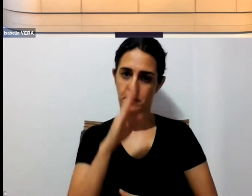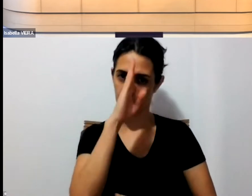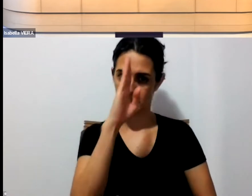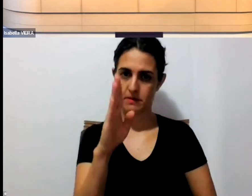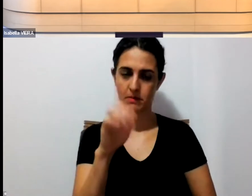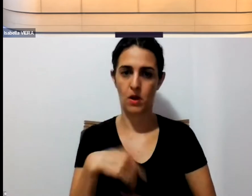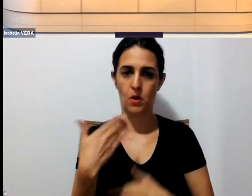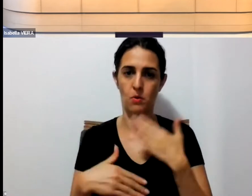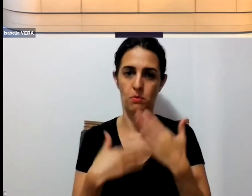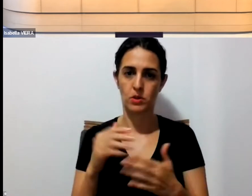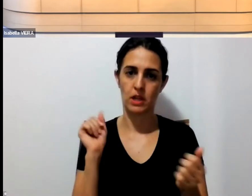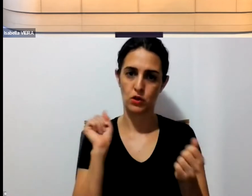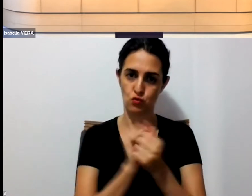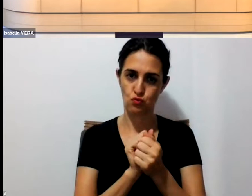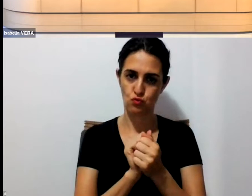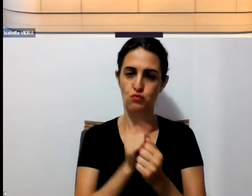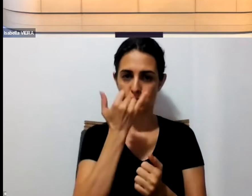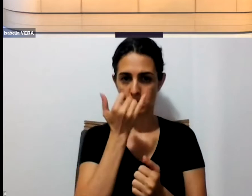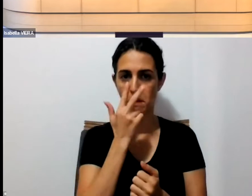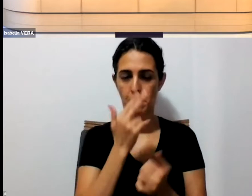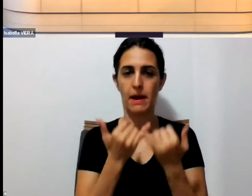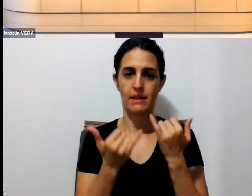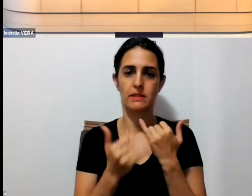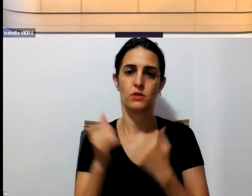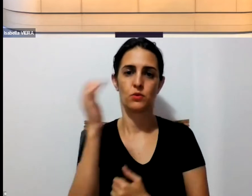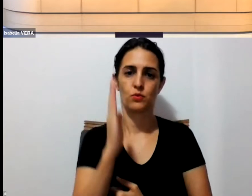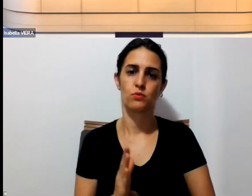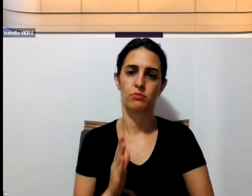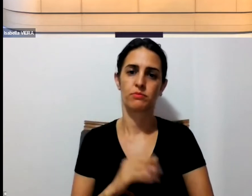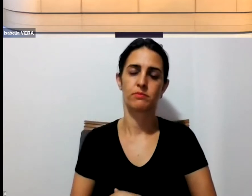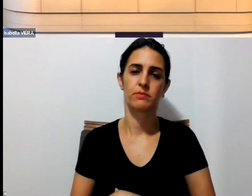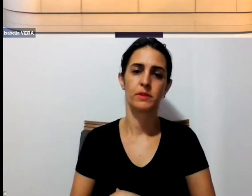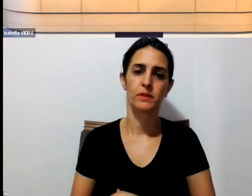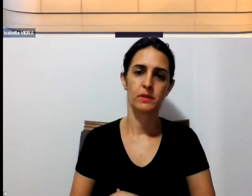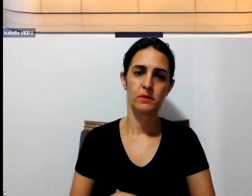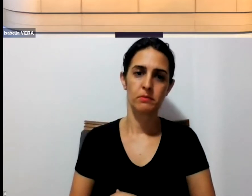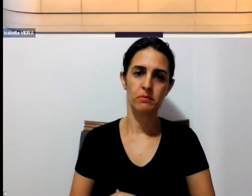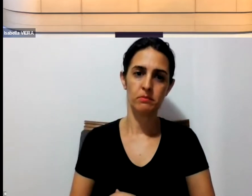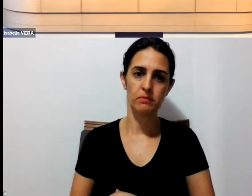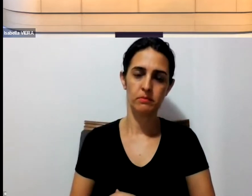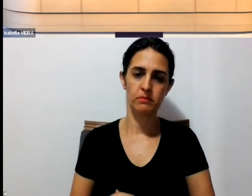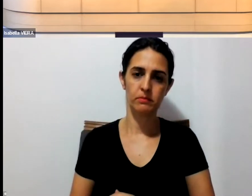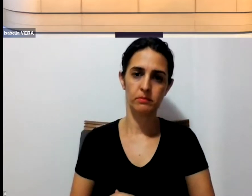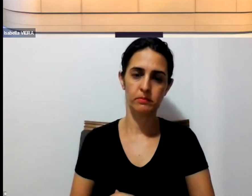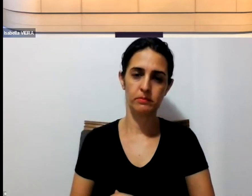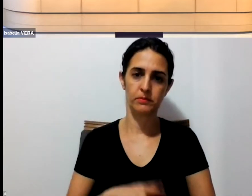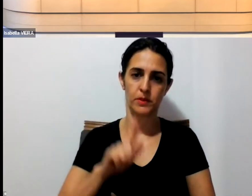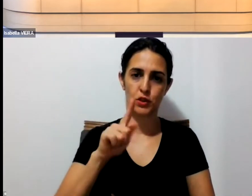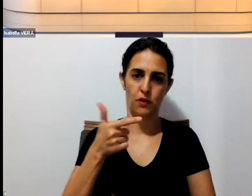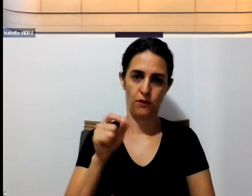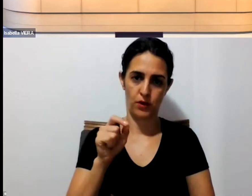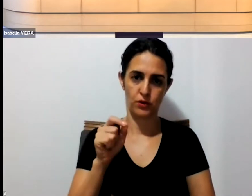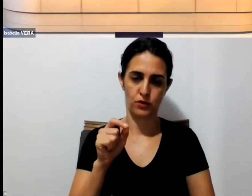and what is coming in the next stages. And then it's very good to have with us also Júlia Mello